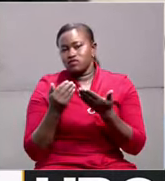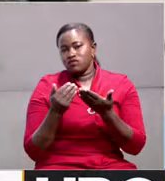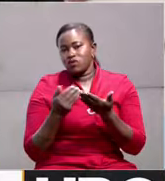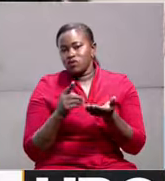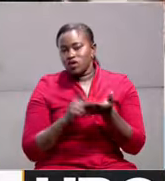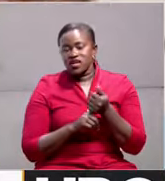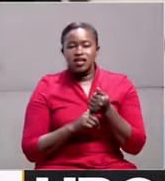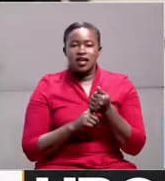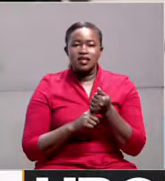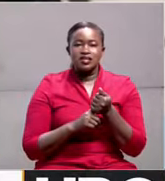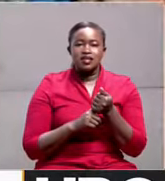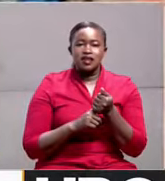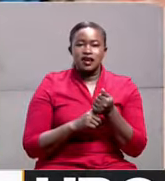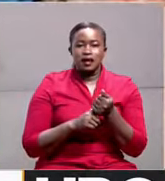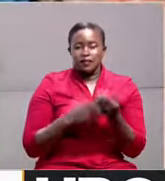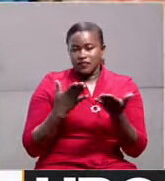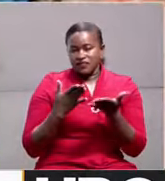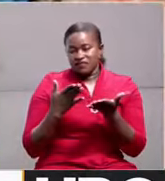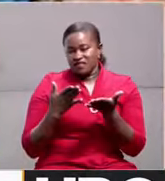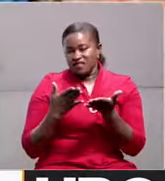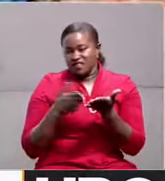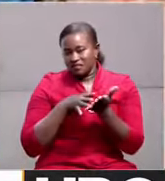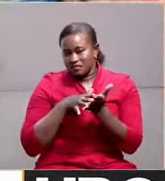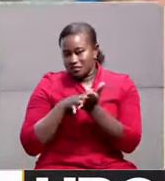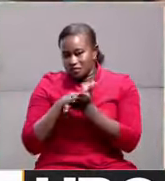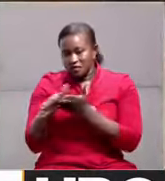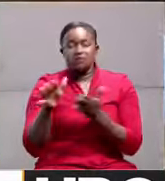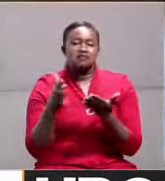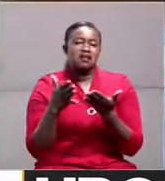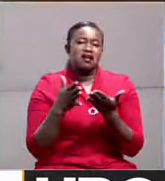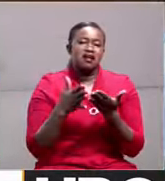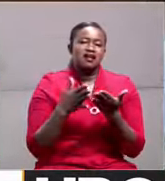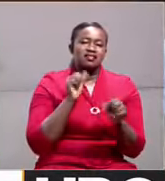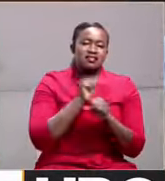tuyihaho abakozi babira bente